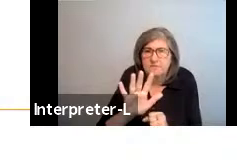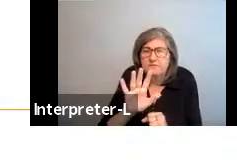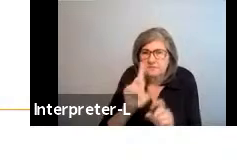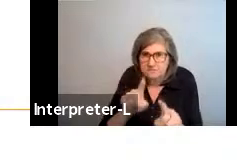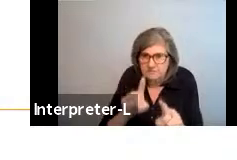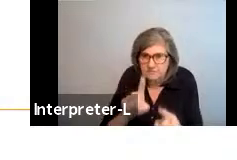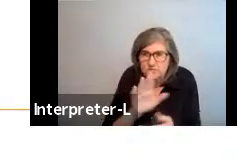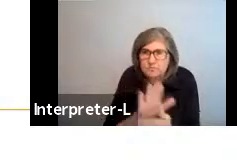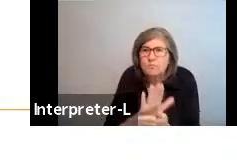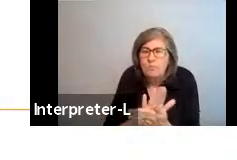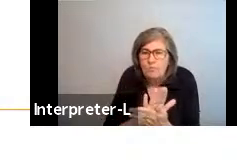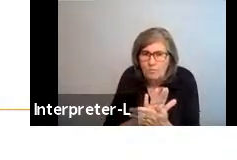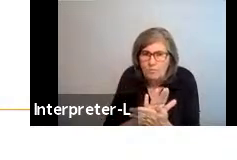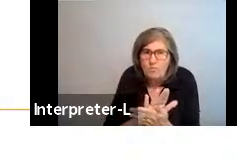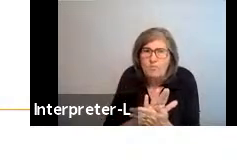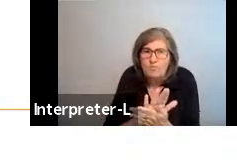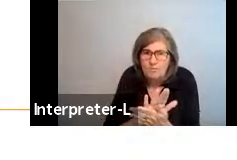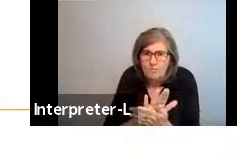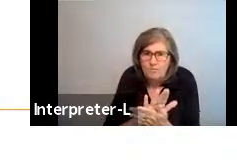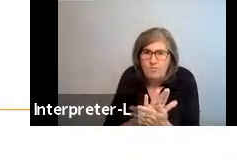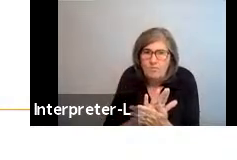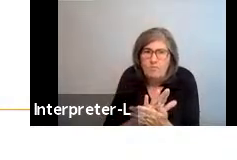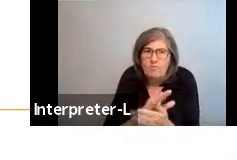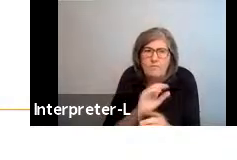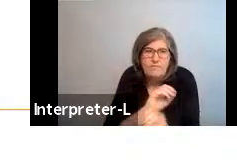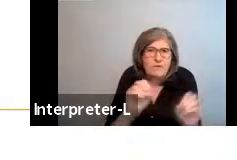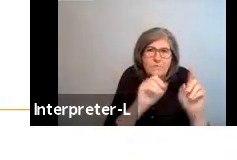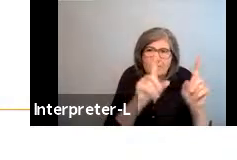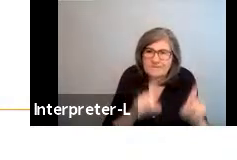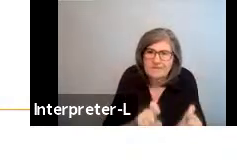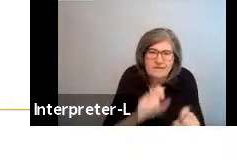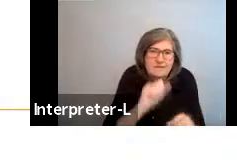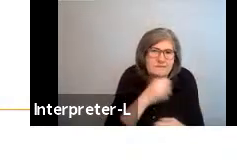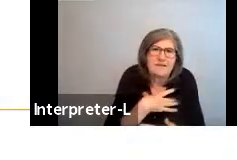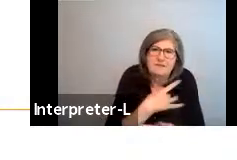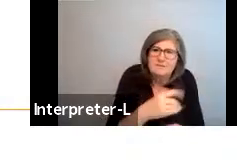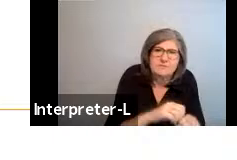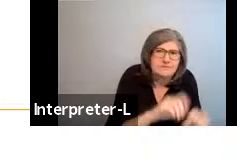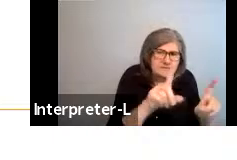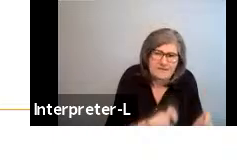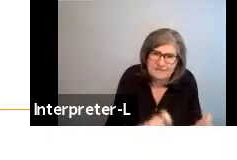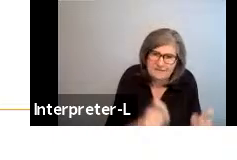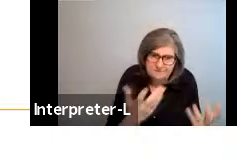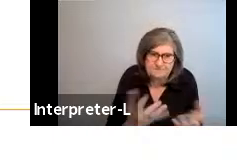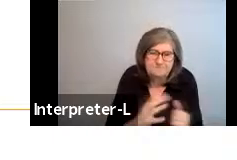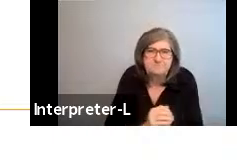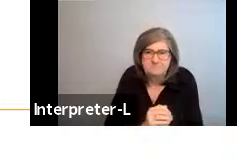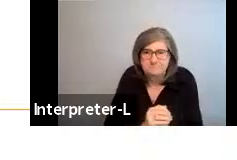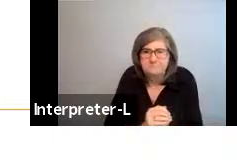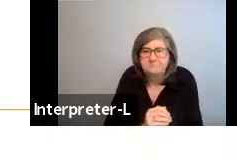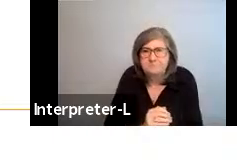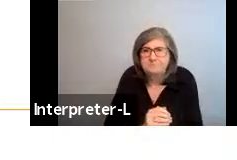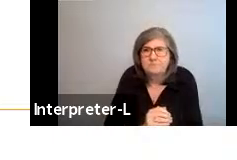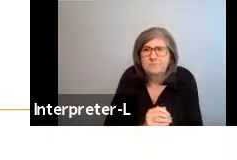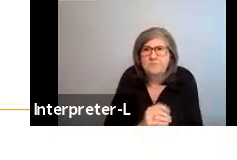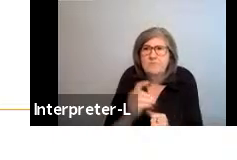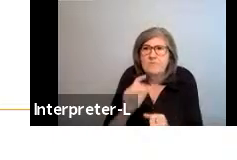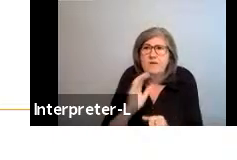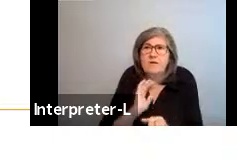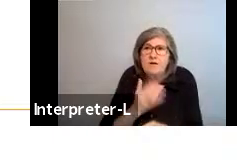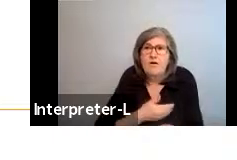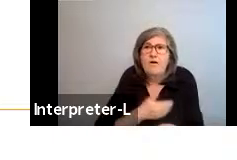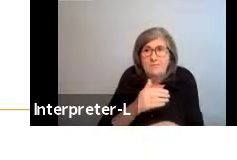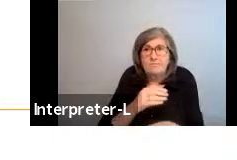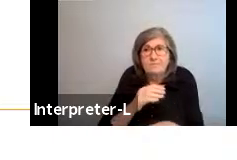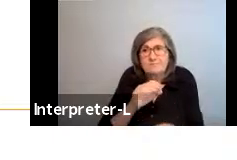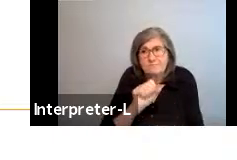a school that wasn't doing testing and not interested in testing. So again, our work is cut